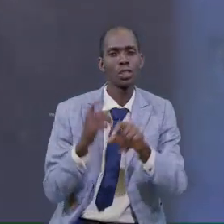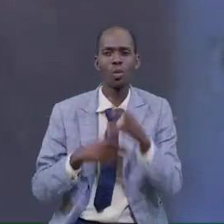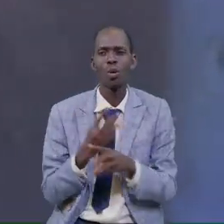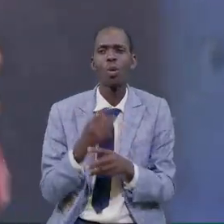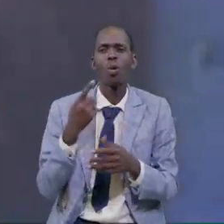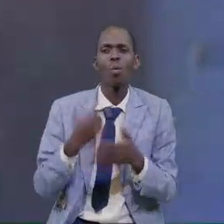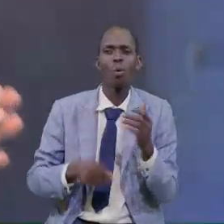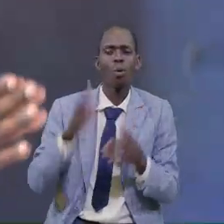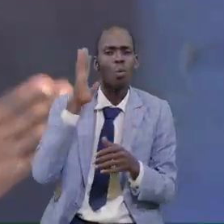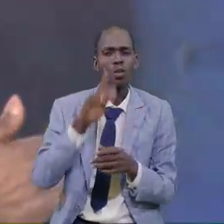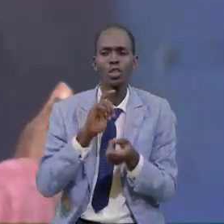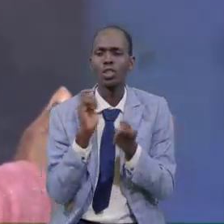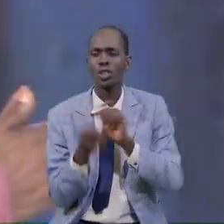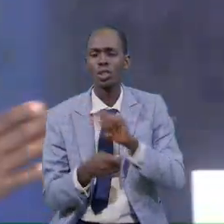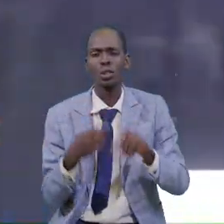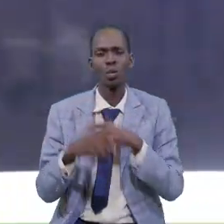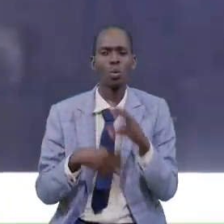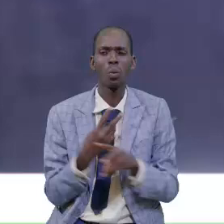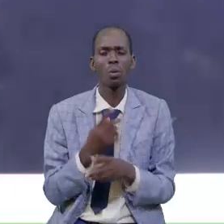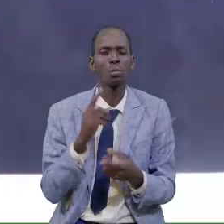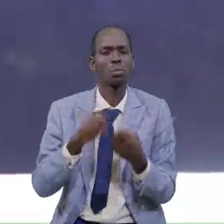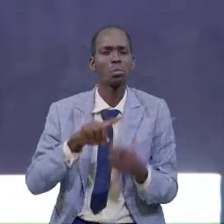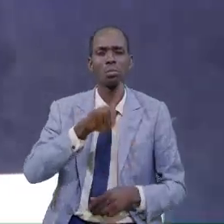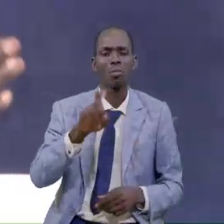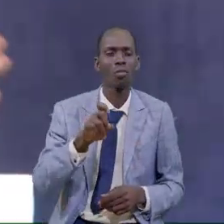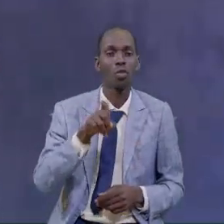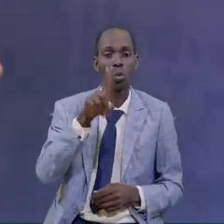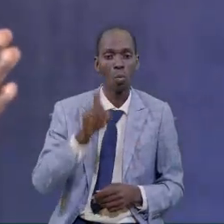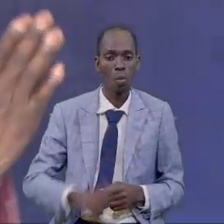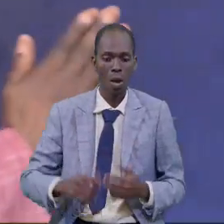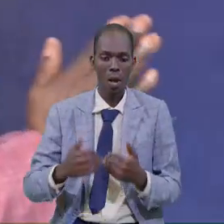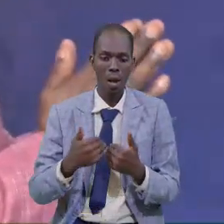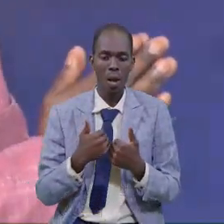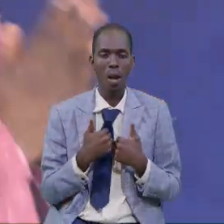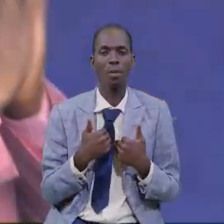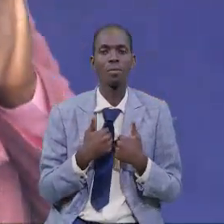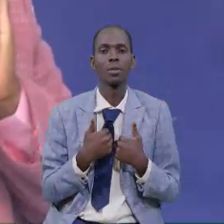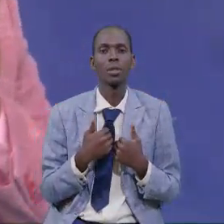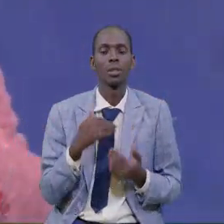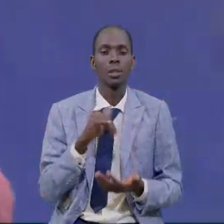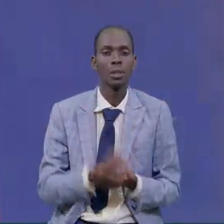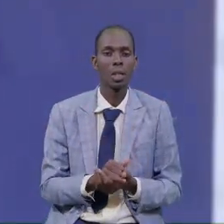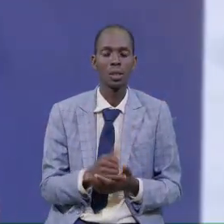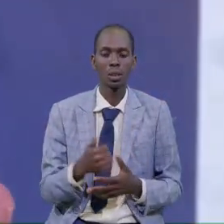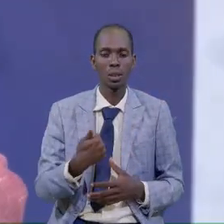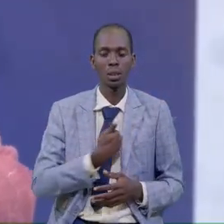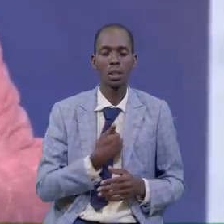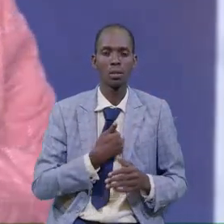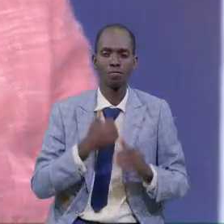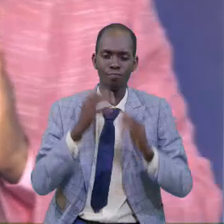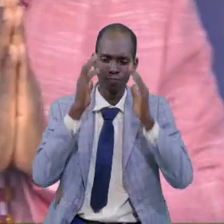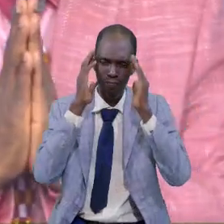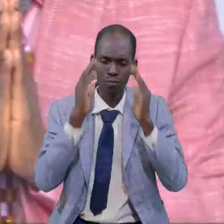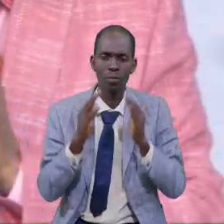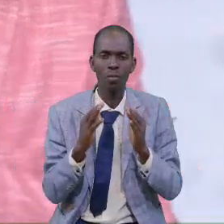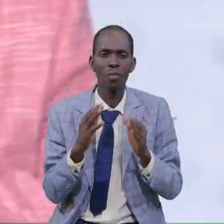to? You must have that self-centeredness taken away from